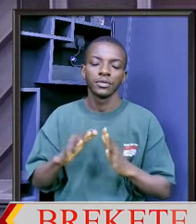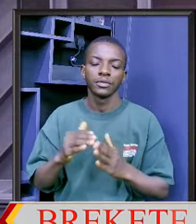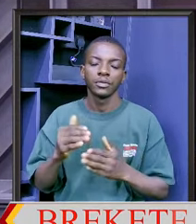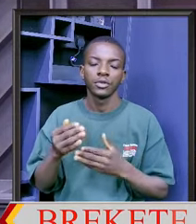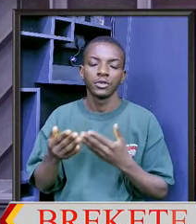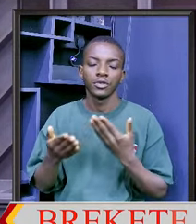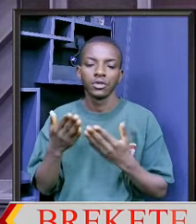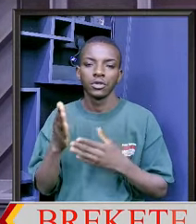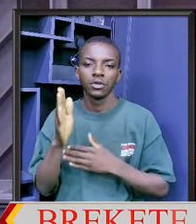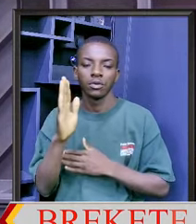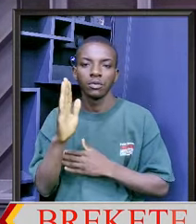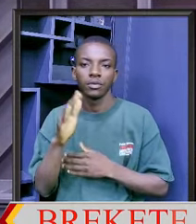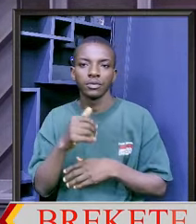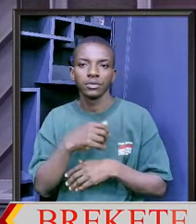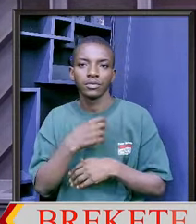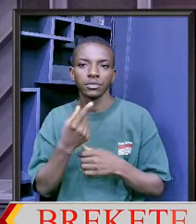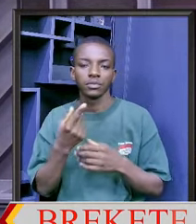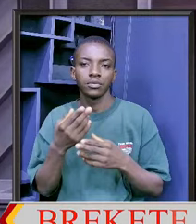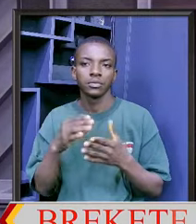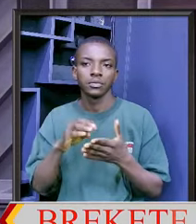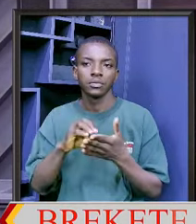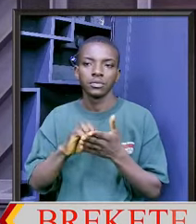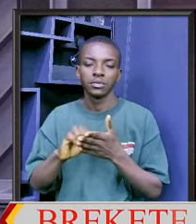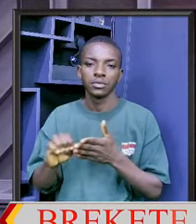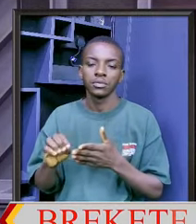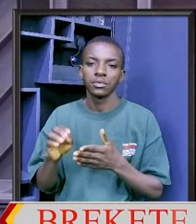May God Almighty